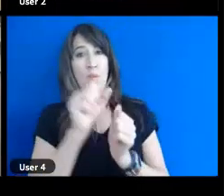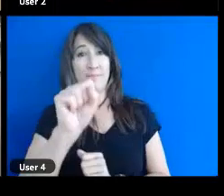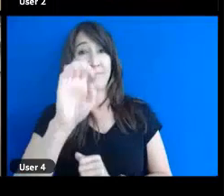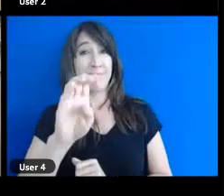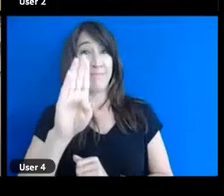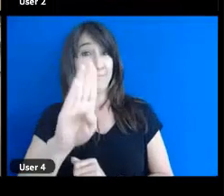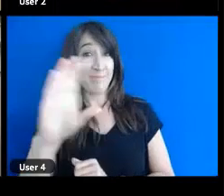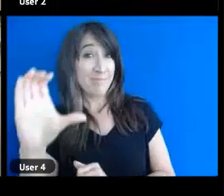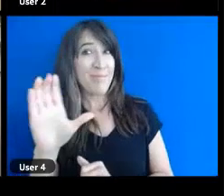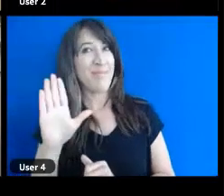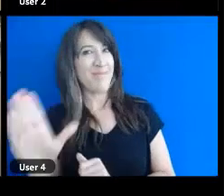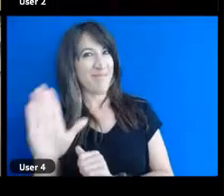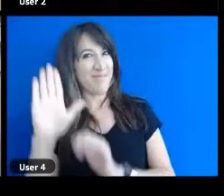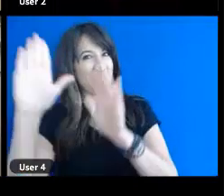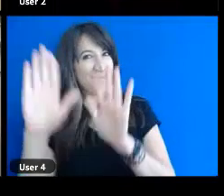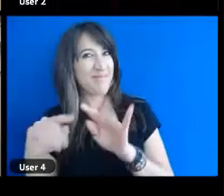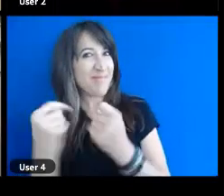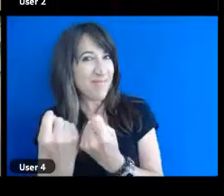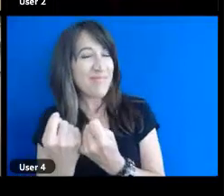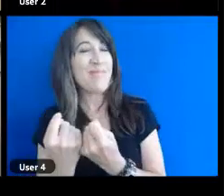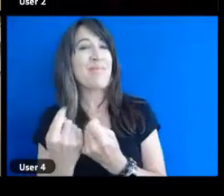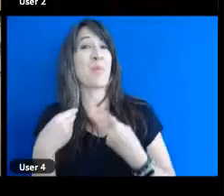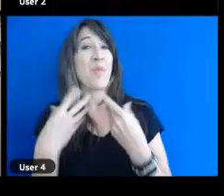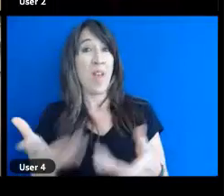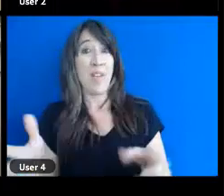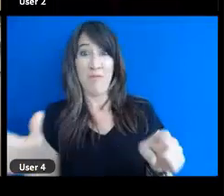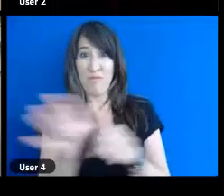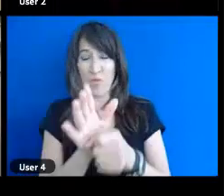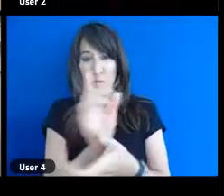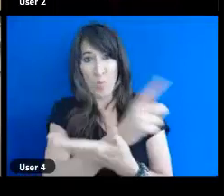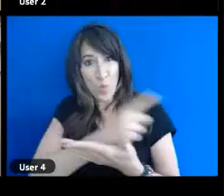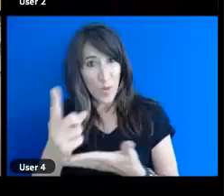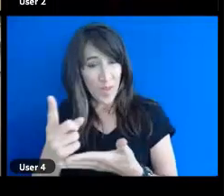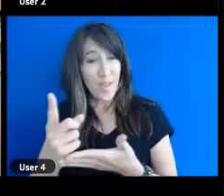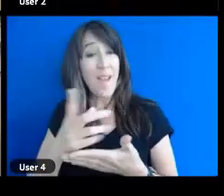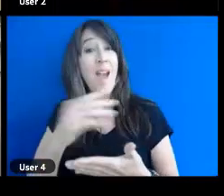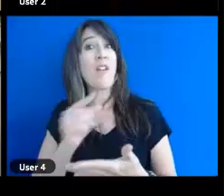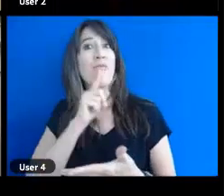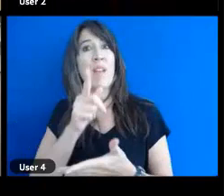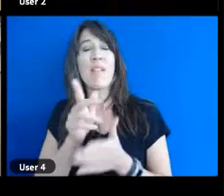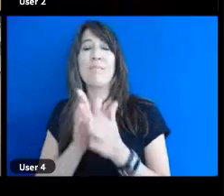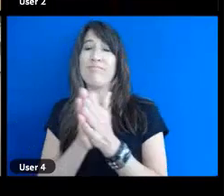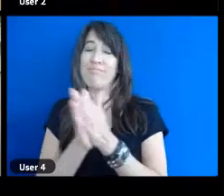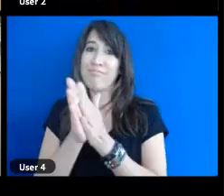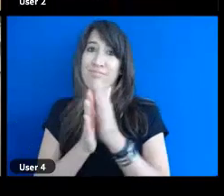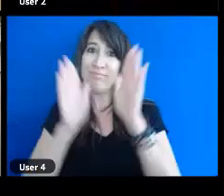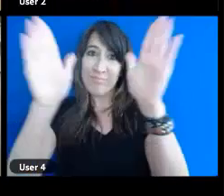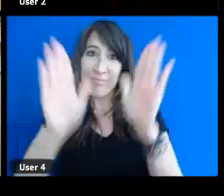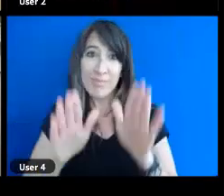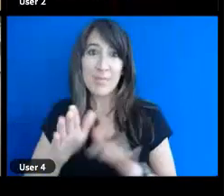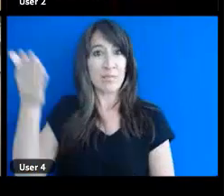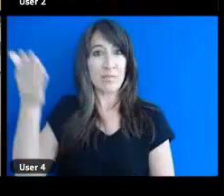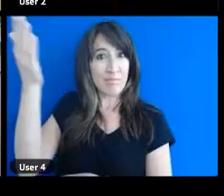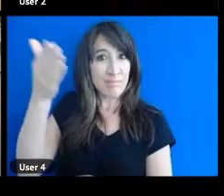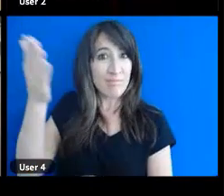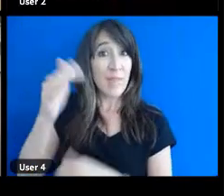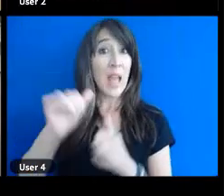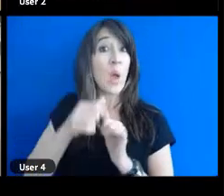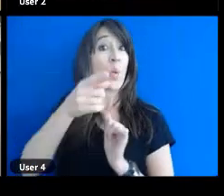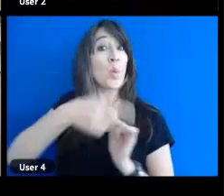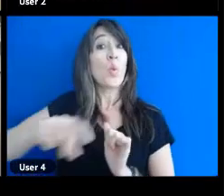there to provide you with this whole week, as well as this really compelling webinar about how you too can be